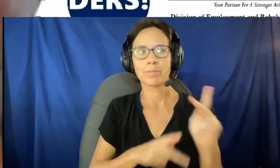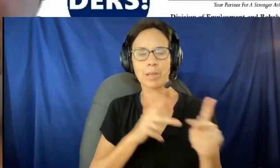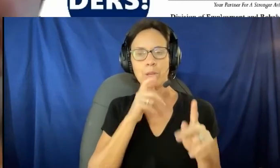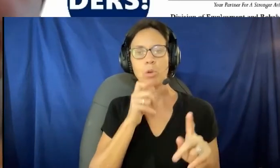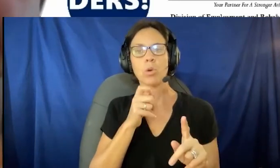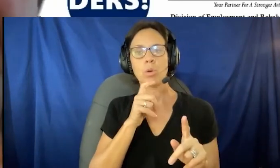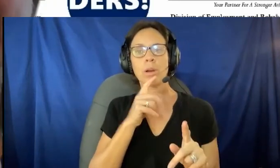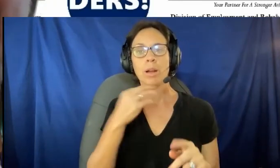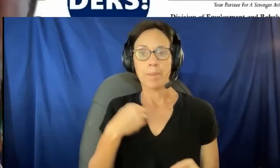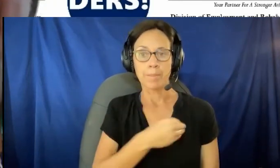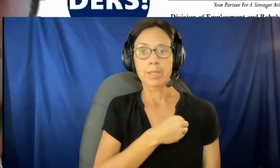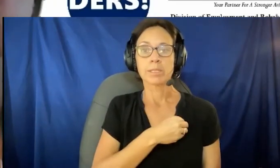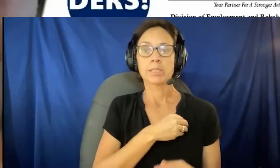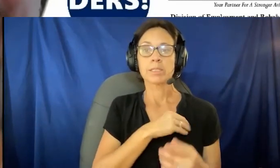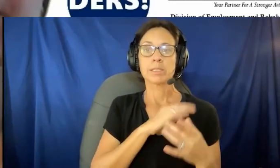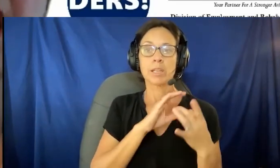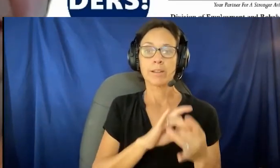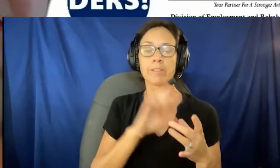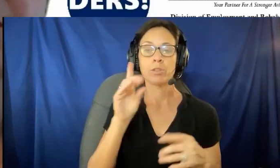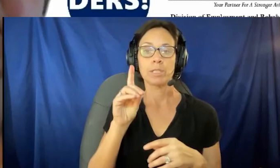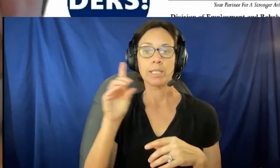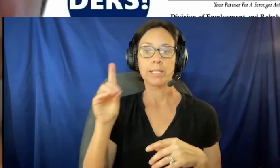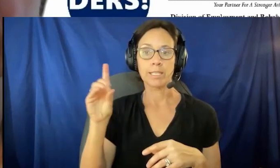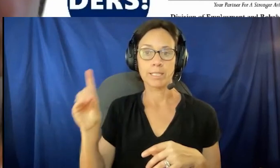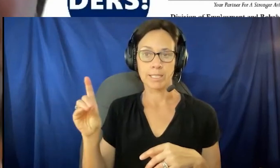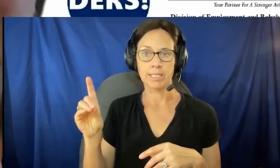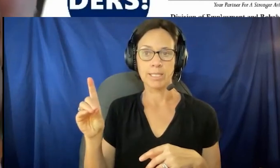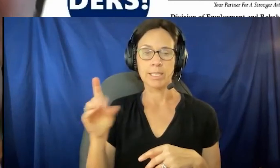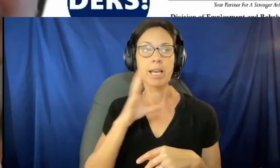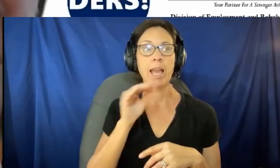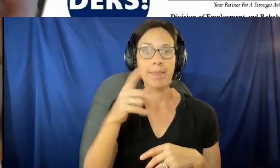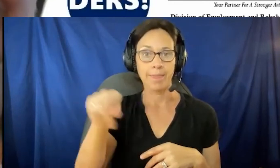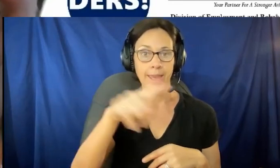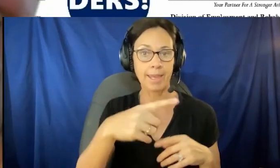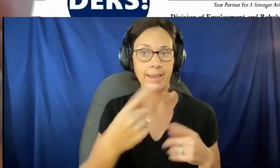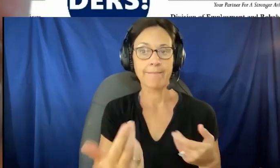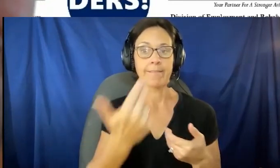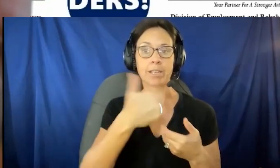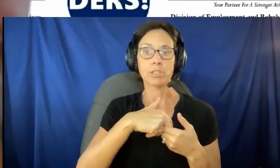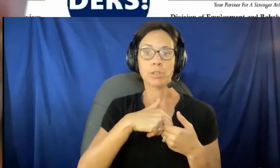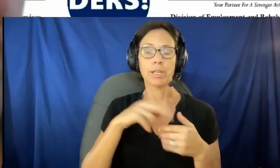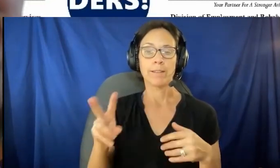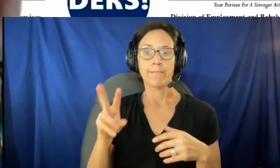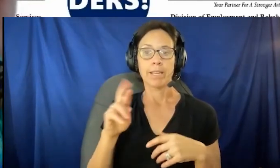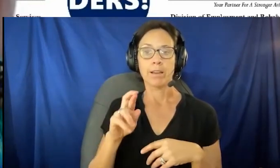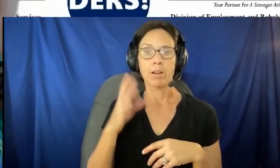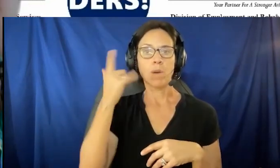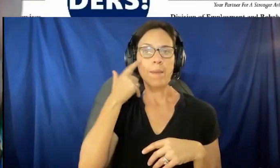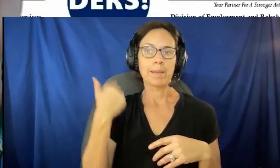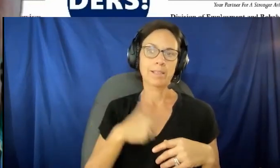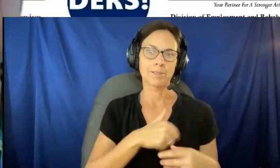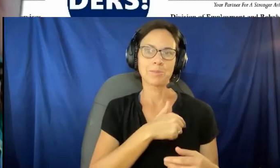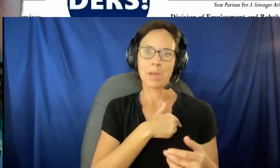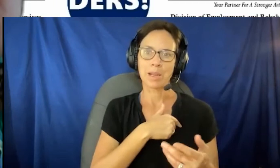DD members and who have come to VR because we're the place they have